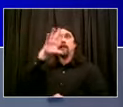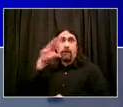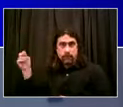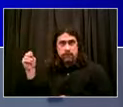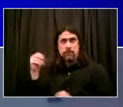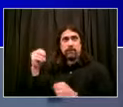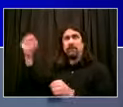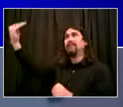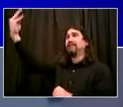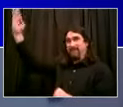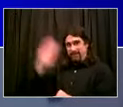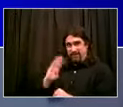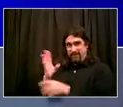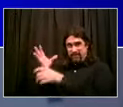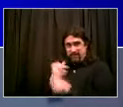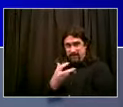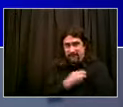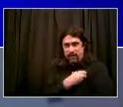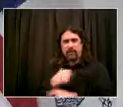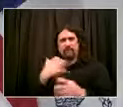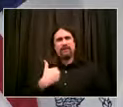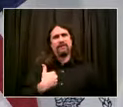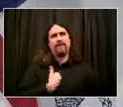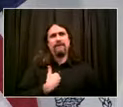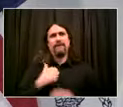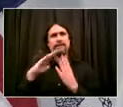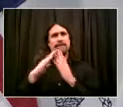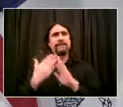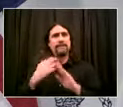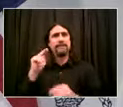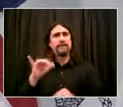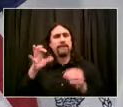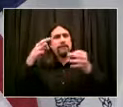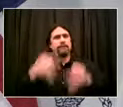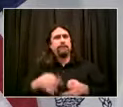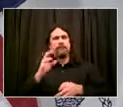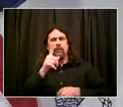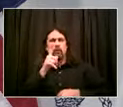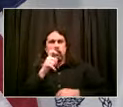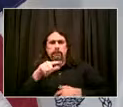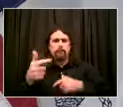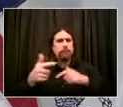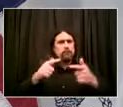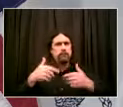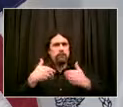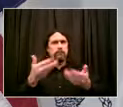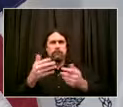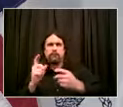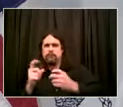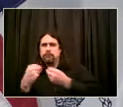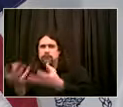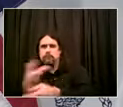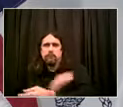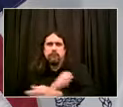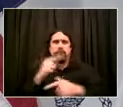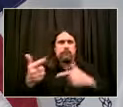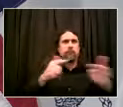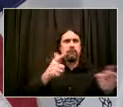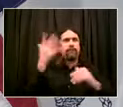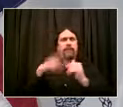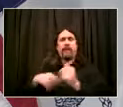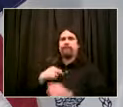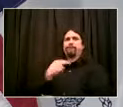State of the City address about the importance of a recovery for all of us. And